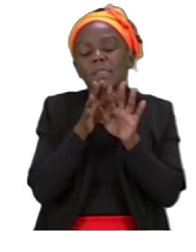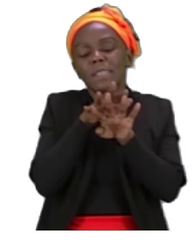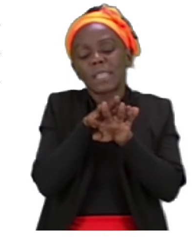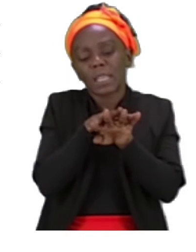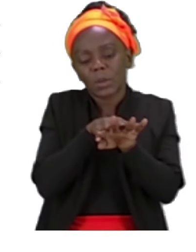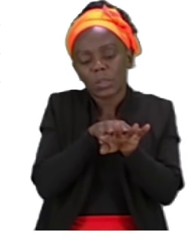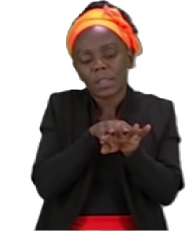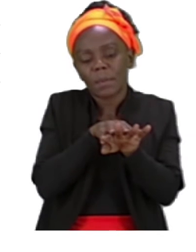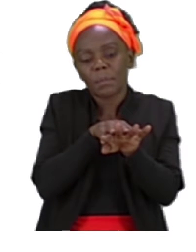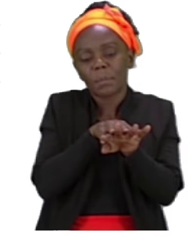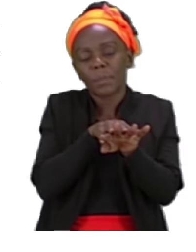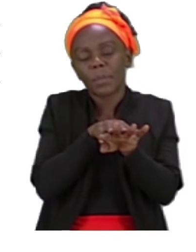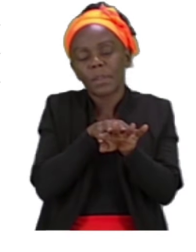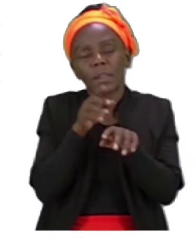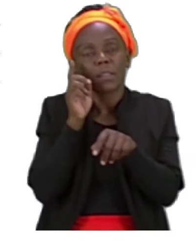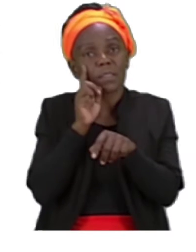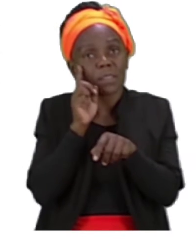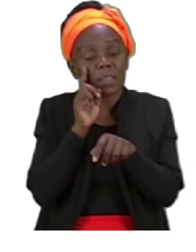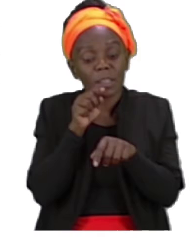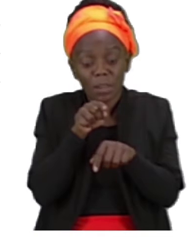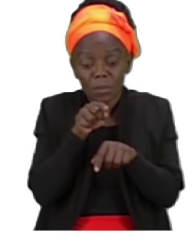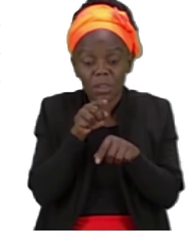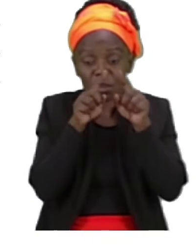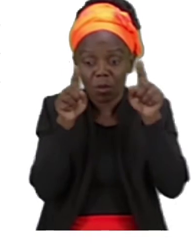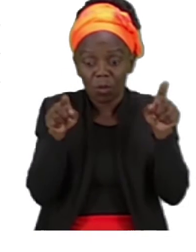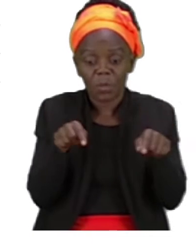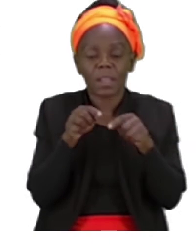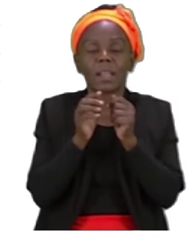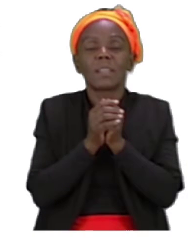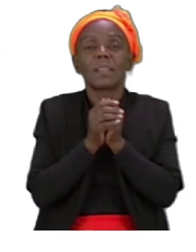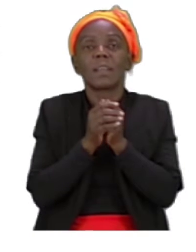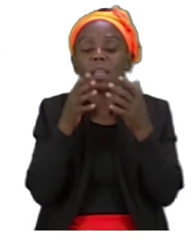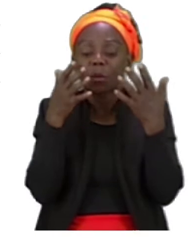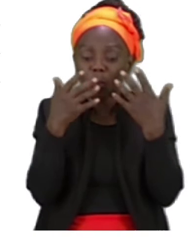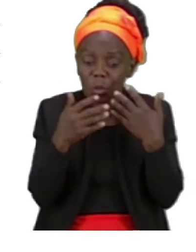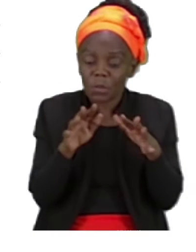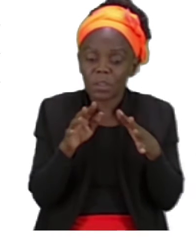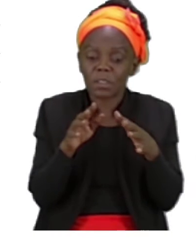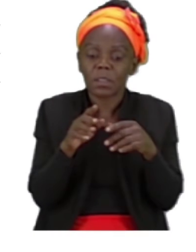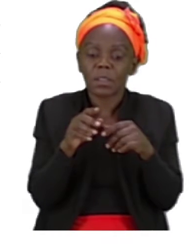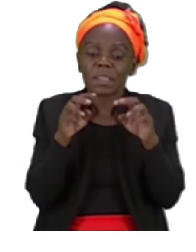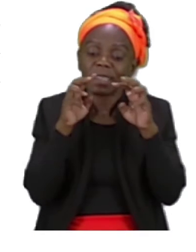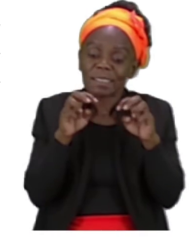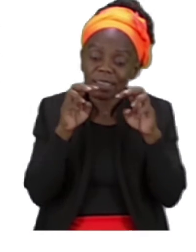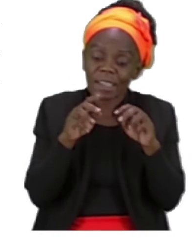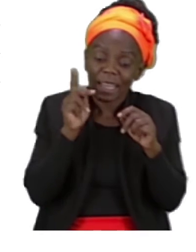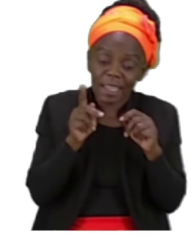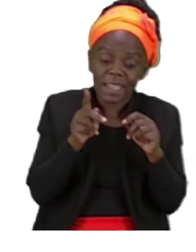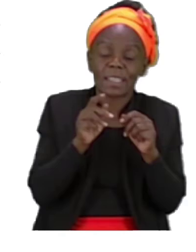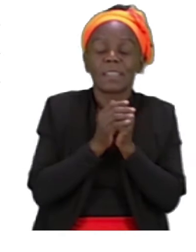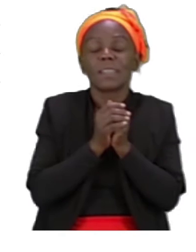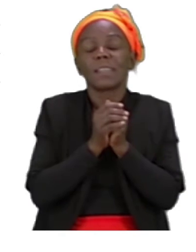calendar, and make sure that when you are done, you go through your work and ask someone else the same